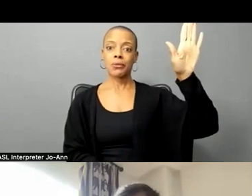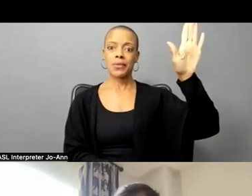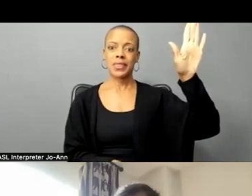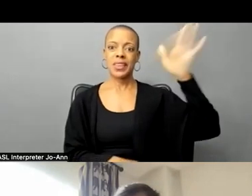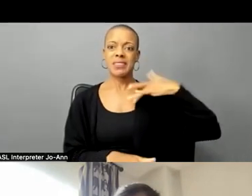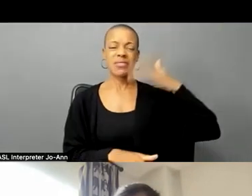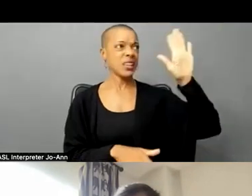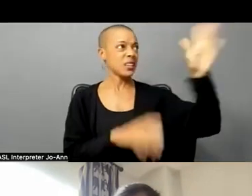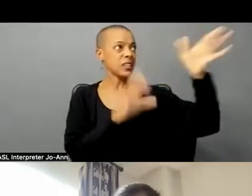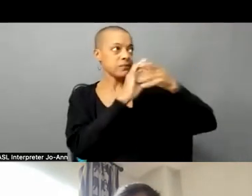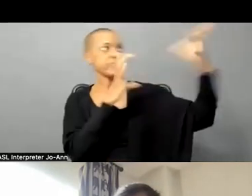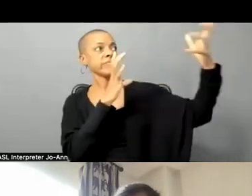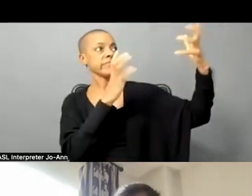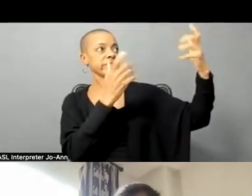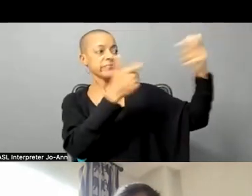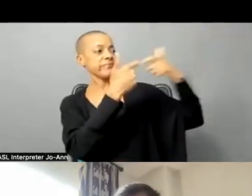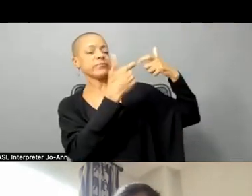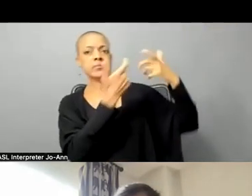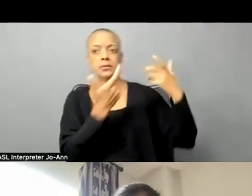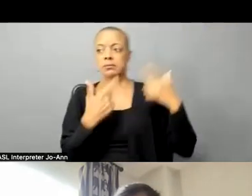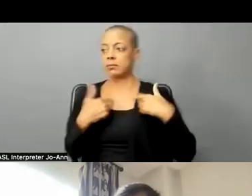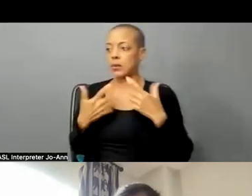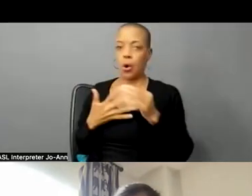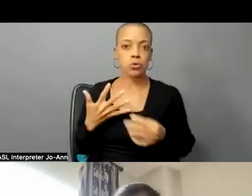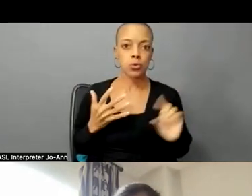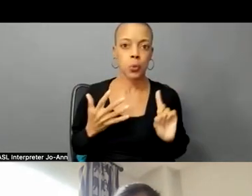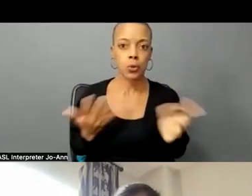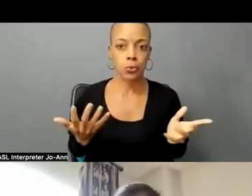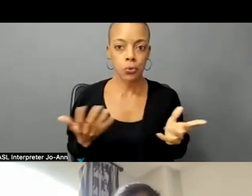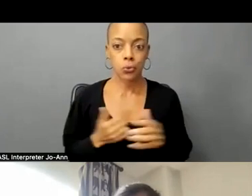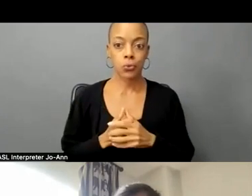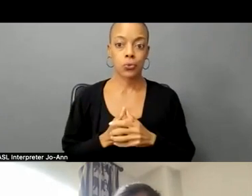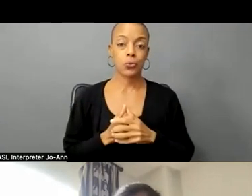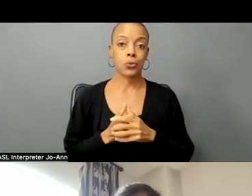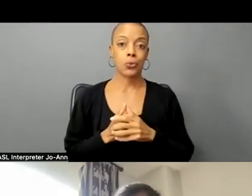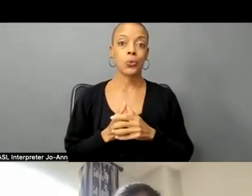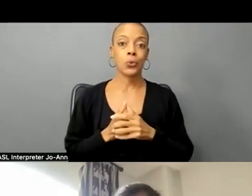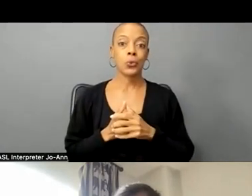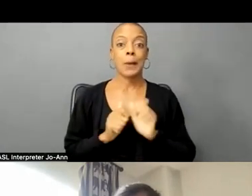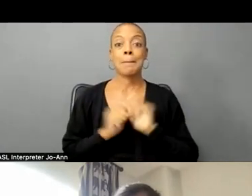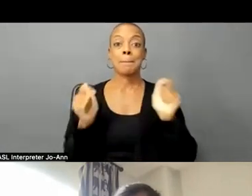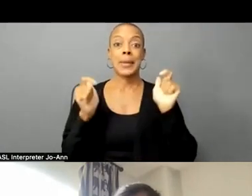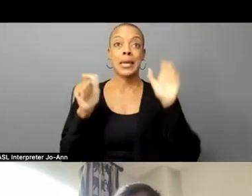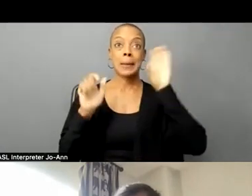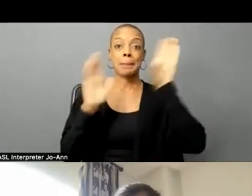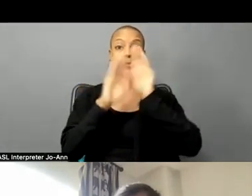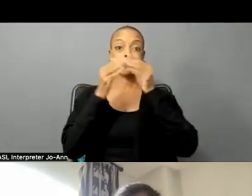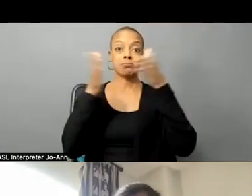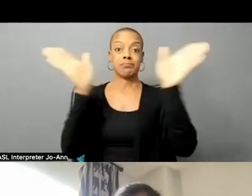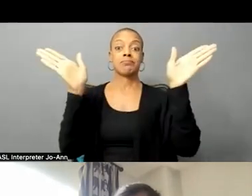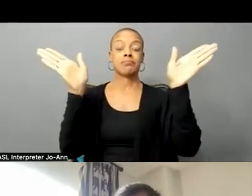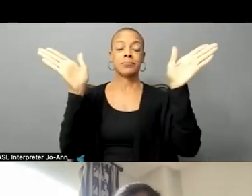feel like, where are you gonna go? You know, so on a larger scale, like the reality is, like, it is